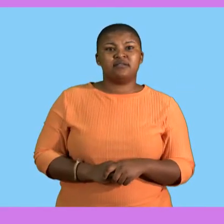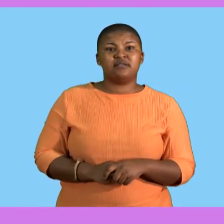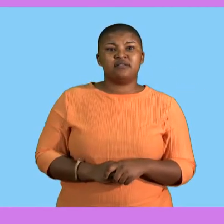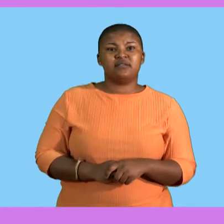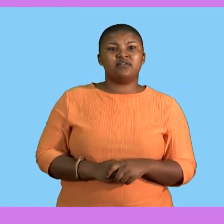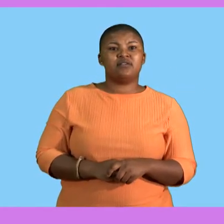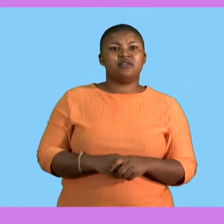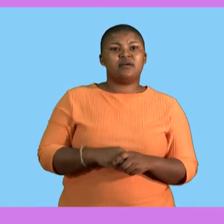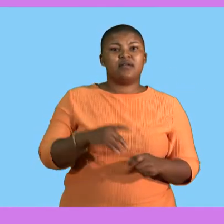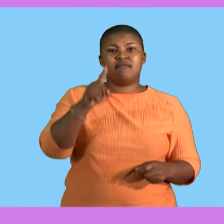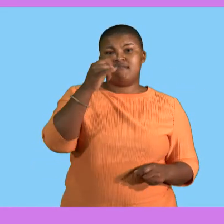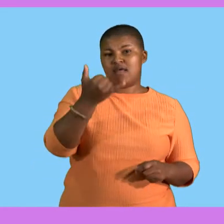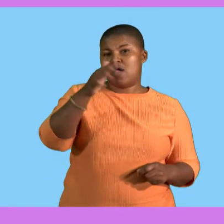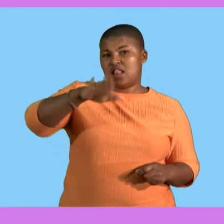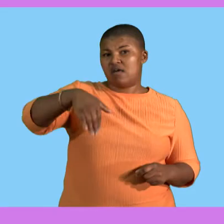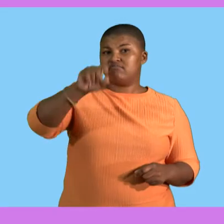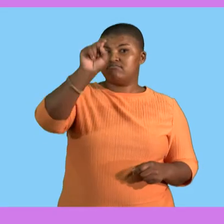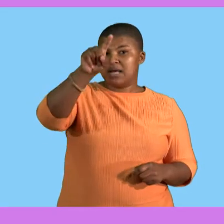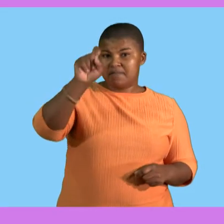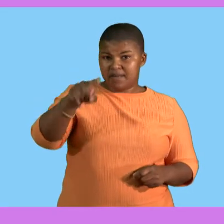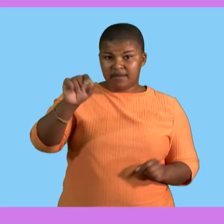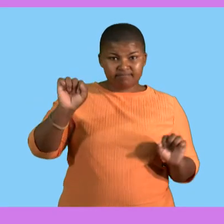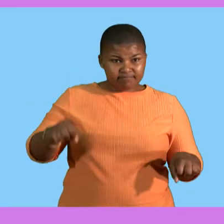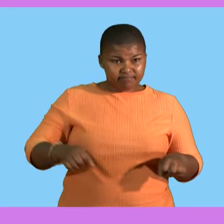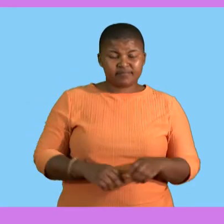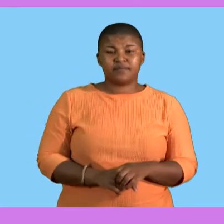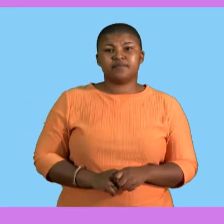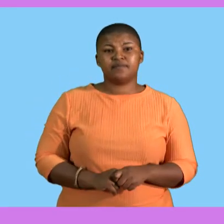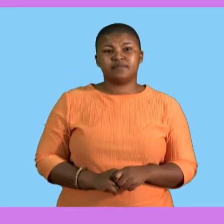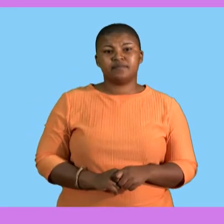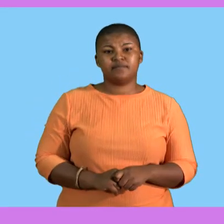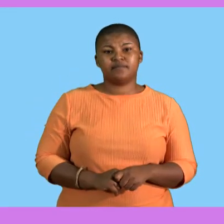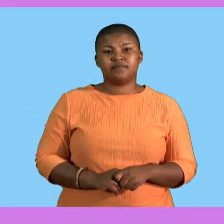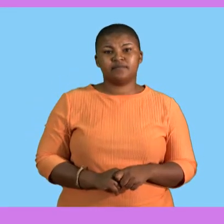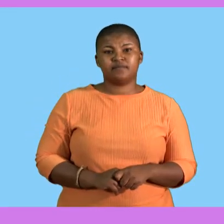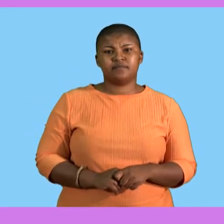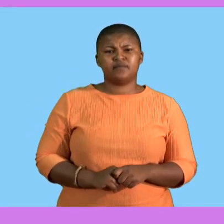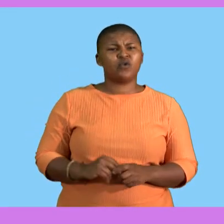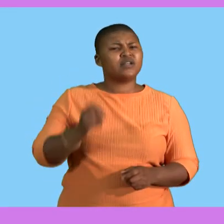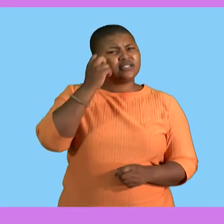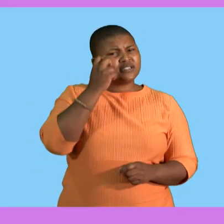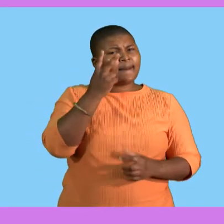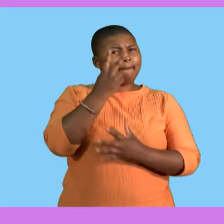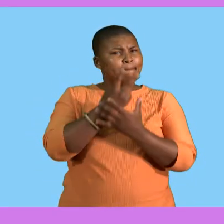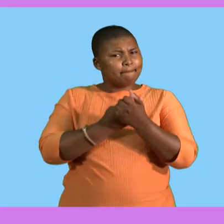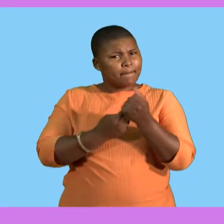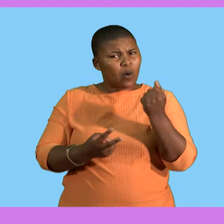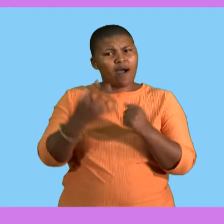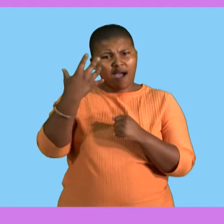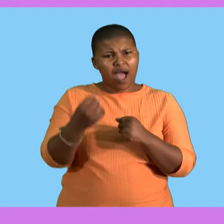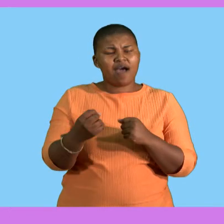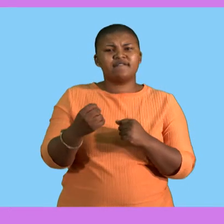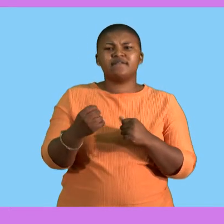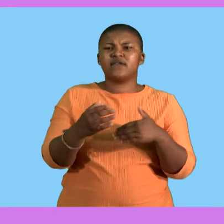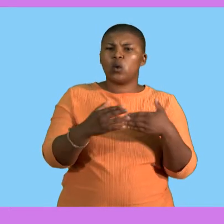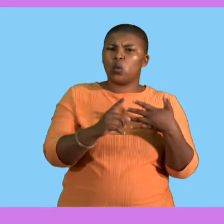then also that part. But now you can see both parts has got two